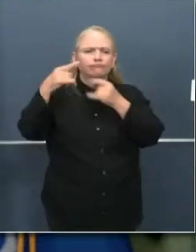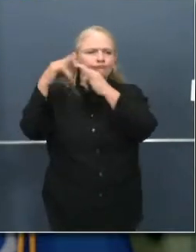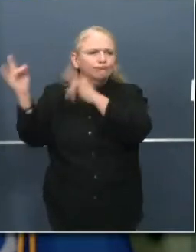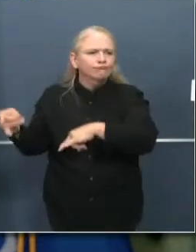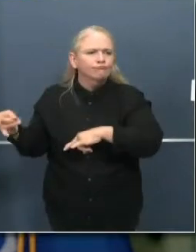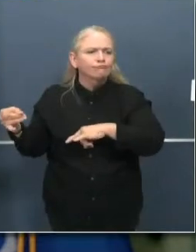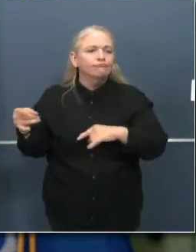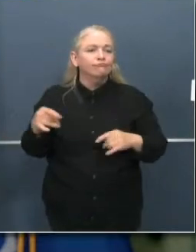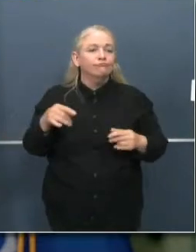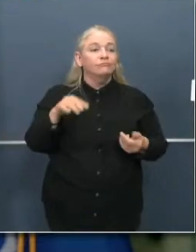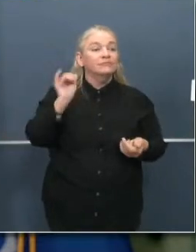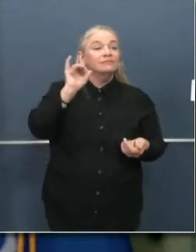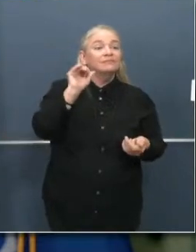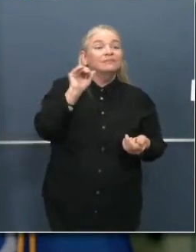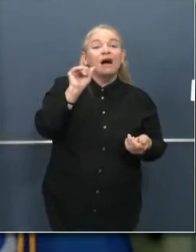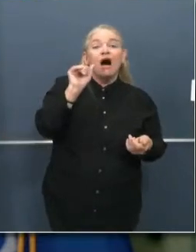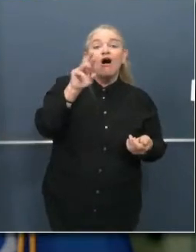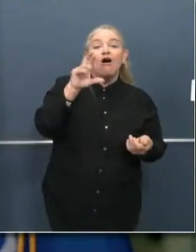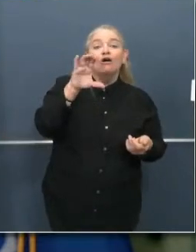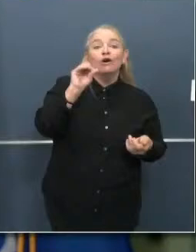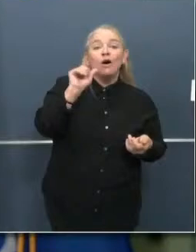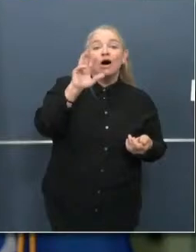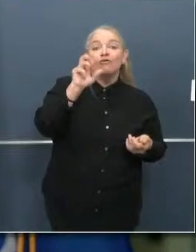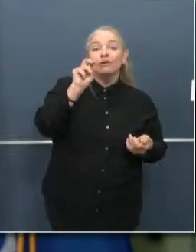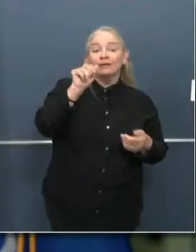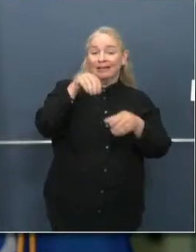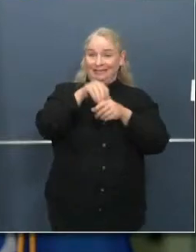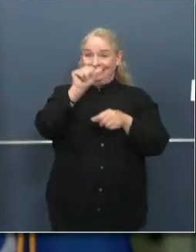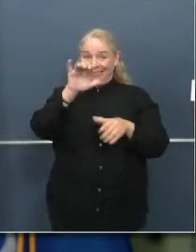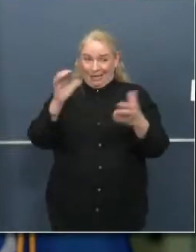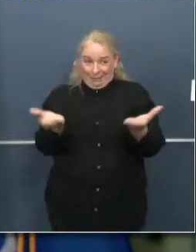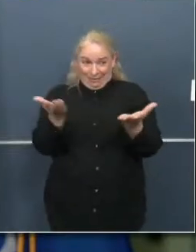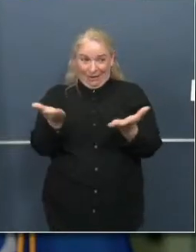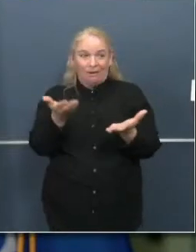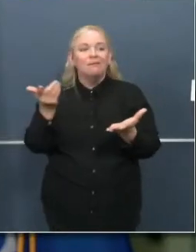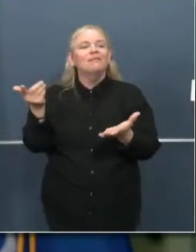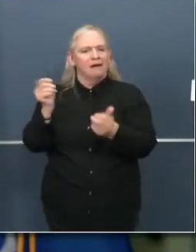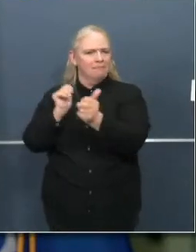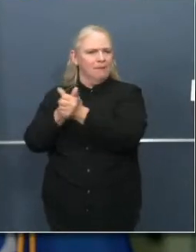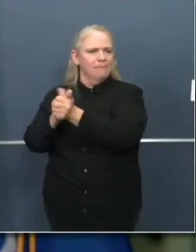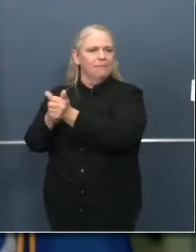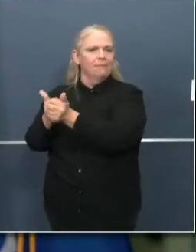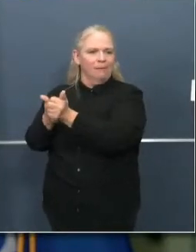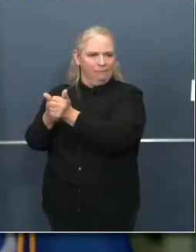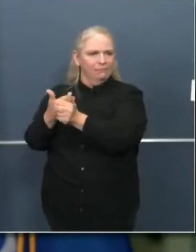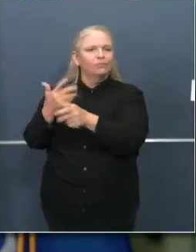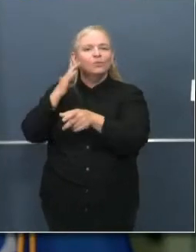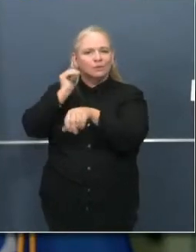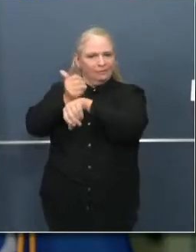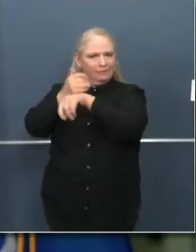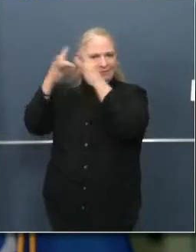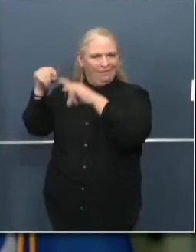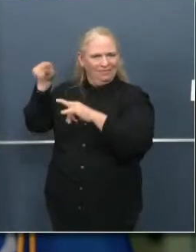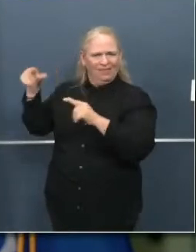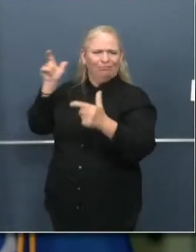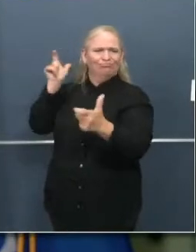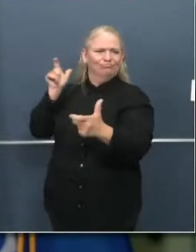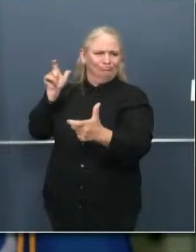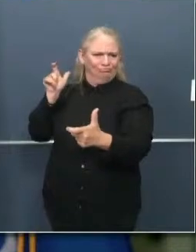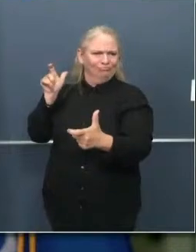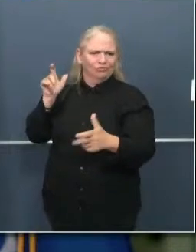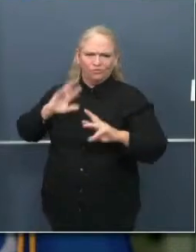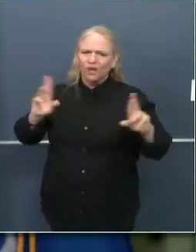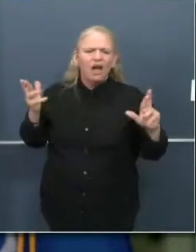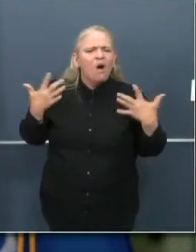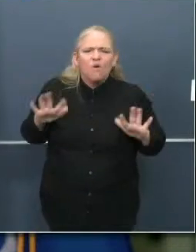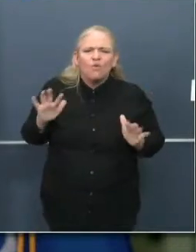have advanced in Imperial County, as an example, are a proof point of the strategies that